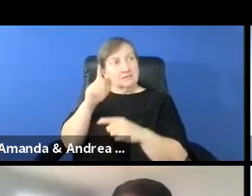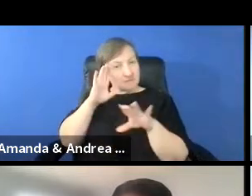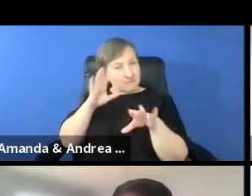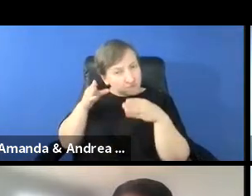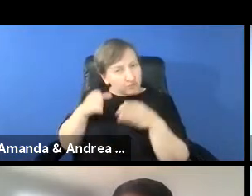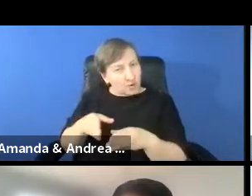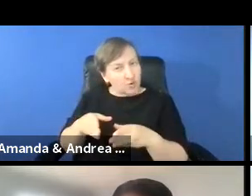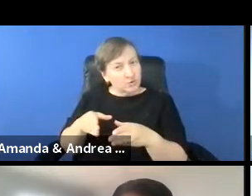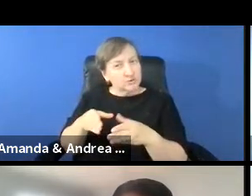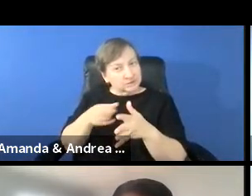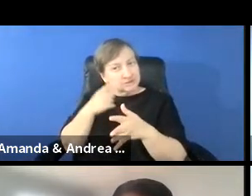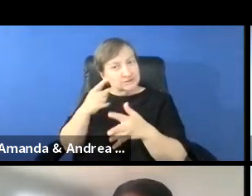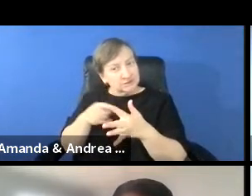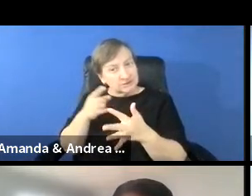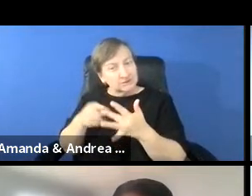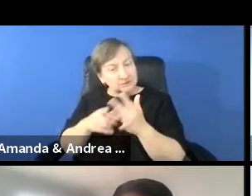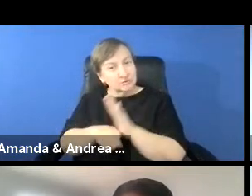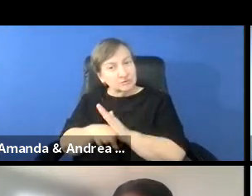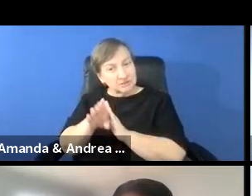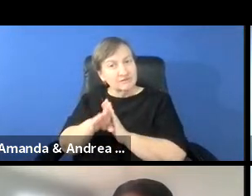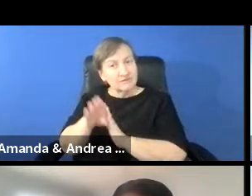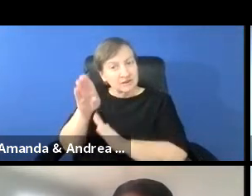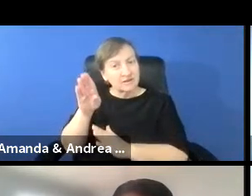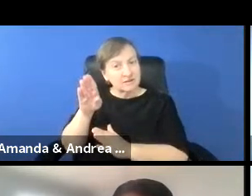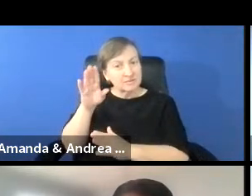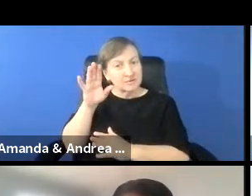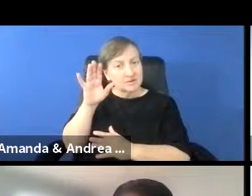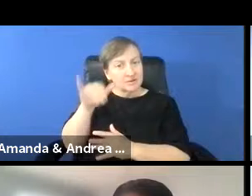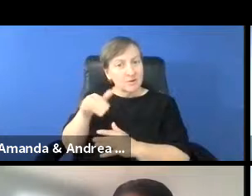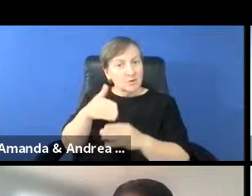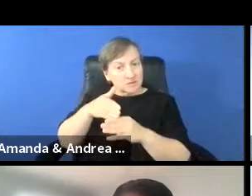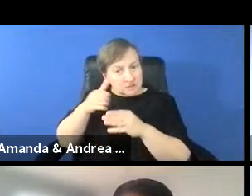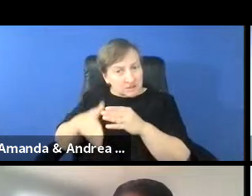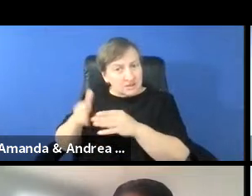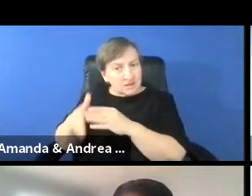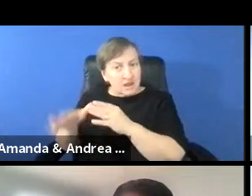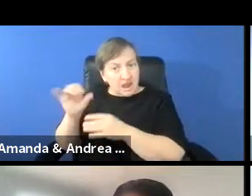focused on developing these